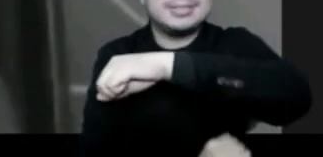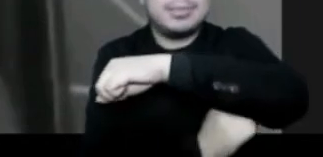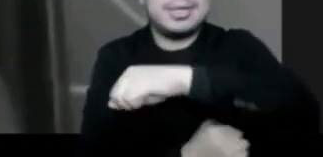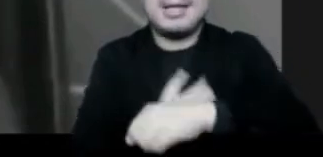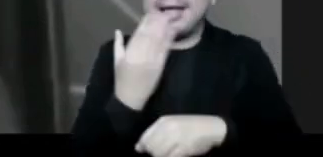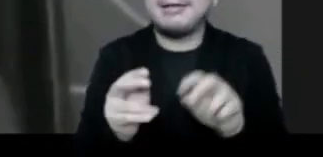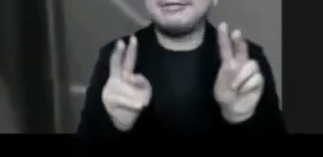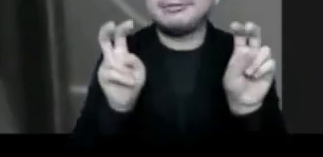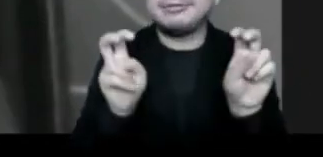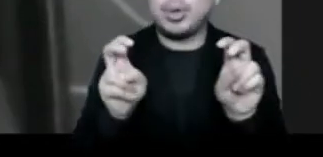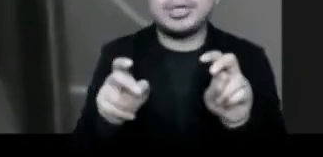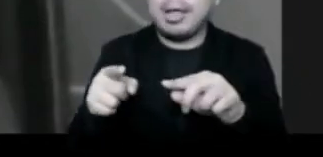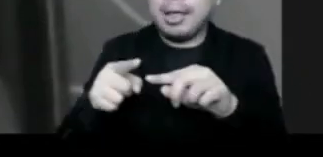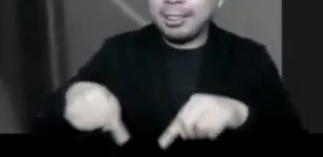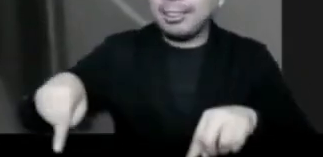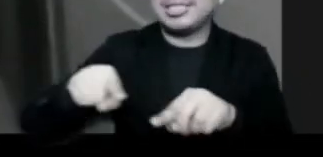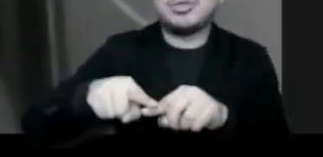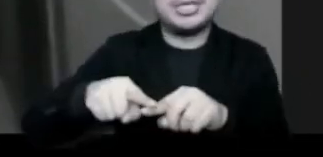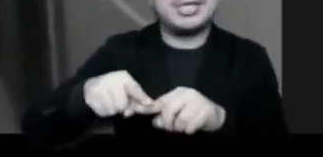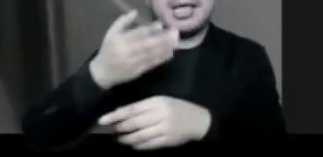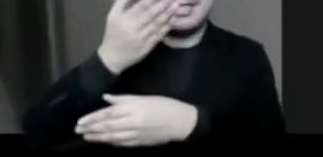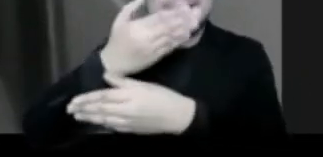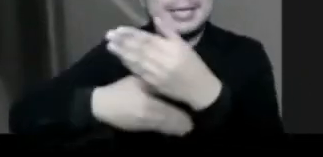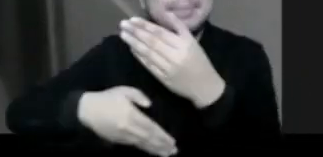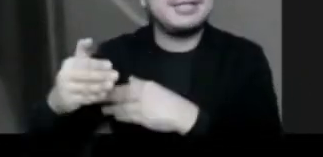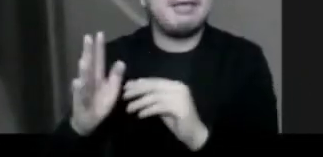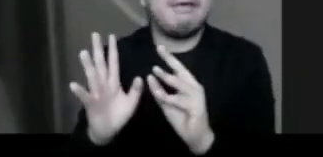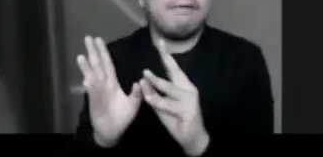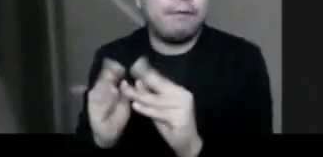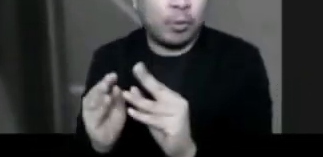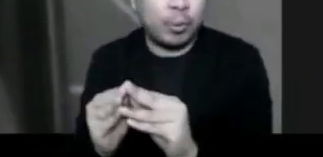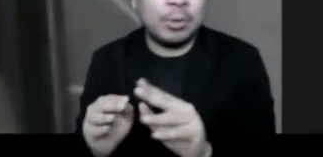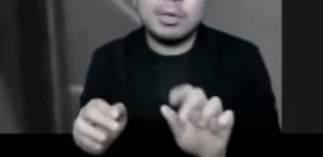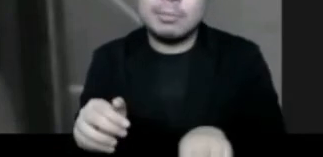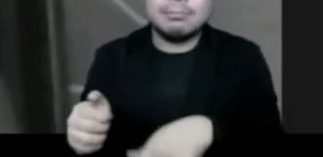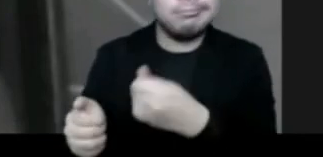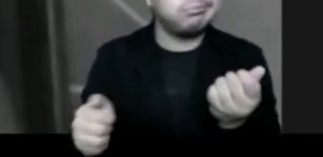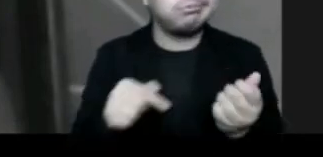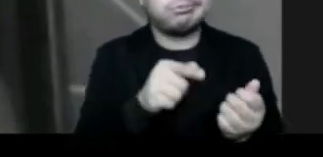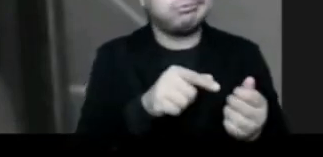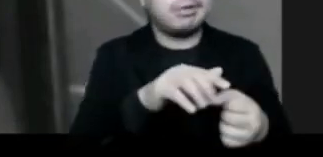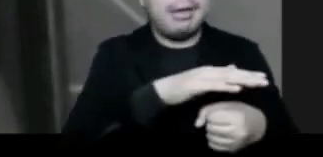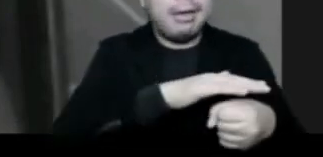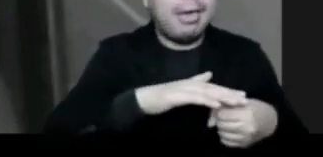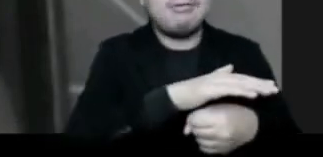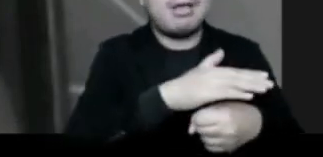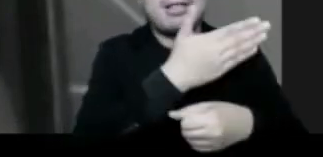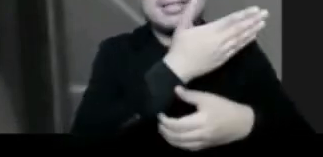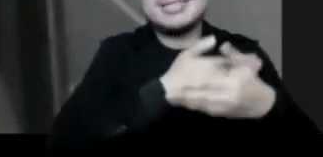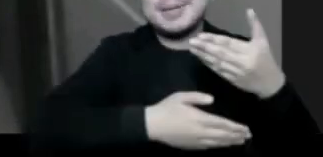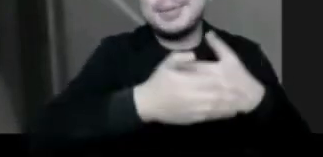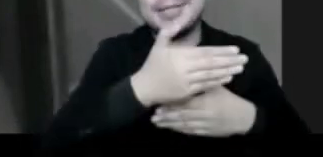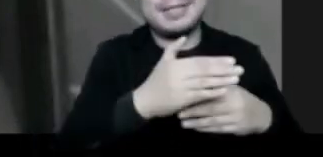we also have area disability forum. And these organs of FEDOMA actually look at